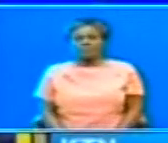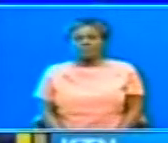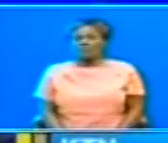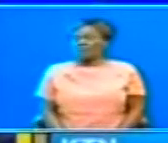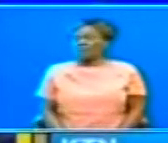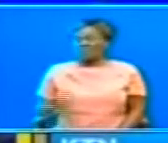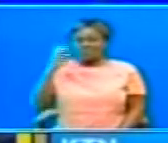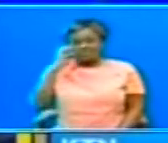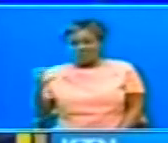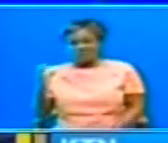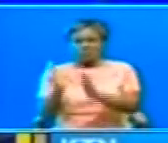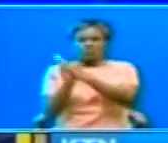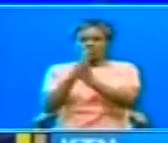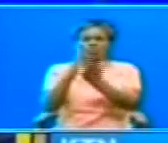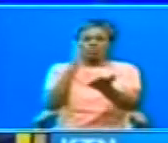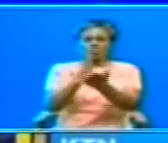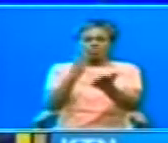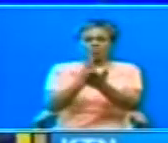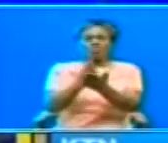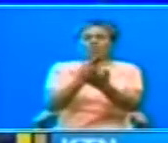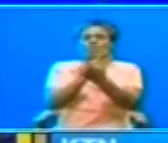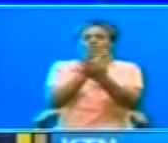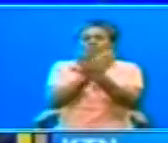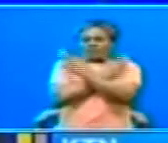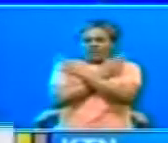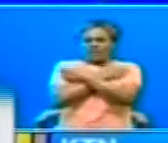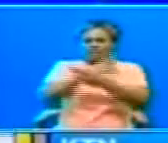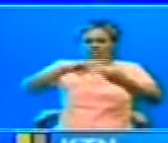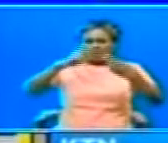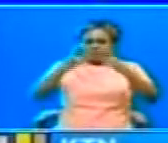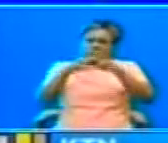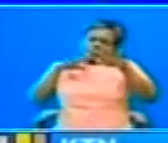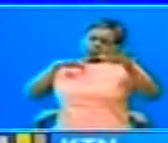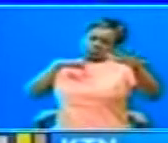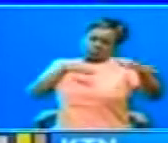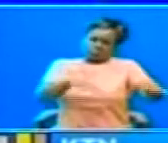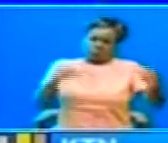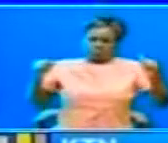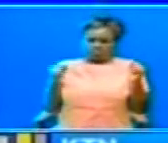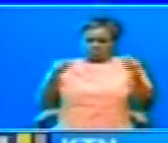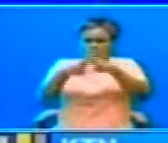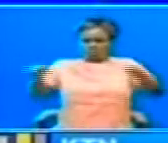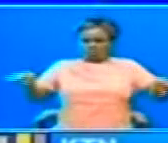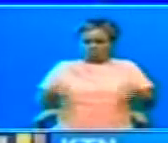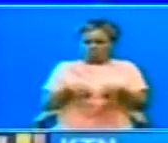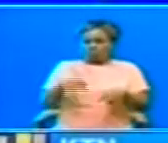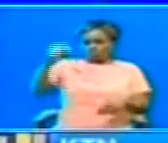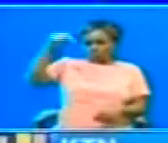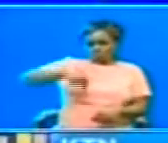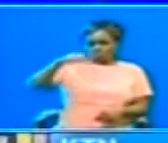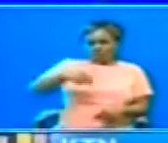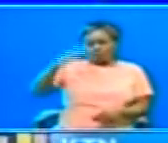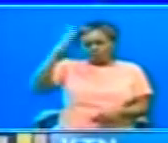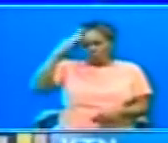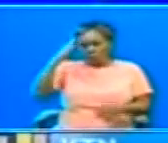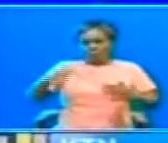Such a tragic story there. Our friends and relatives of those killed in Mandera yesterday flocked City Mortuary here in the capital, Nairobi, for the better part of the day to